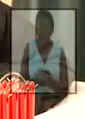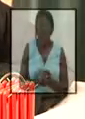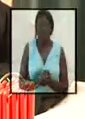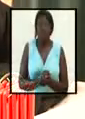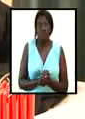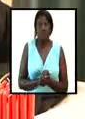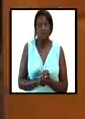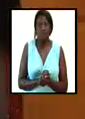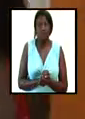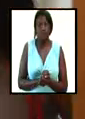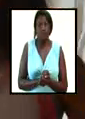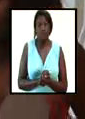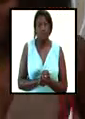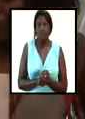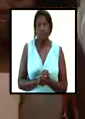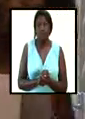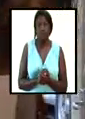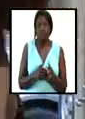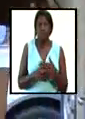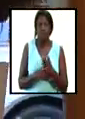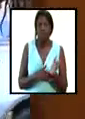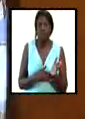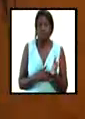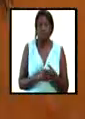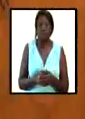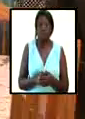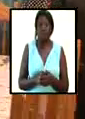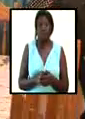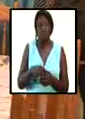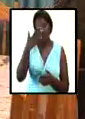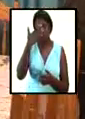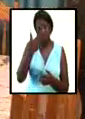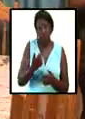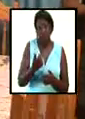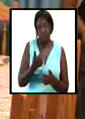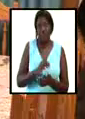Come in. Hello there.